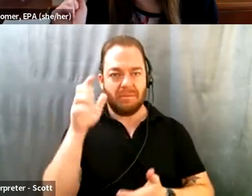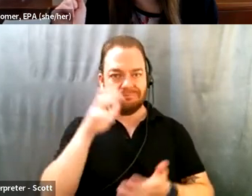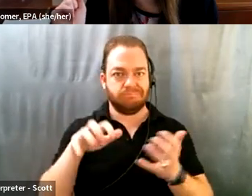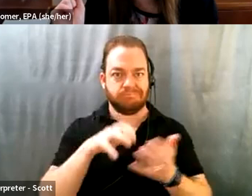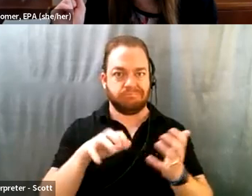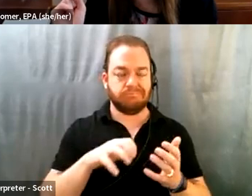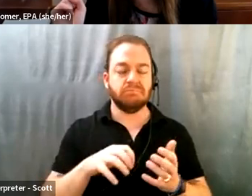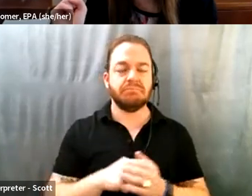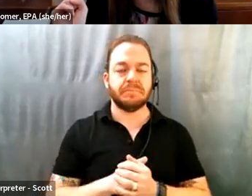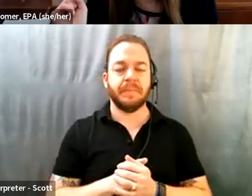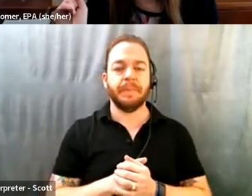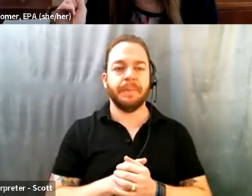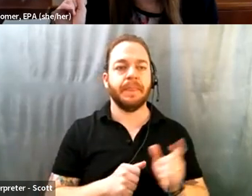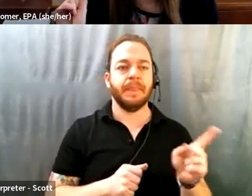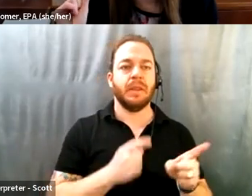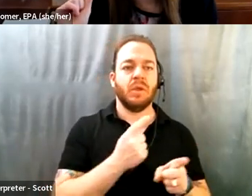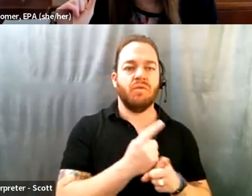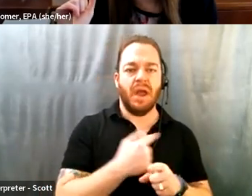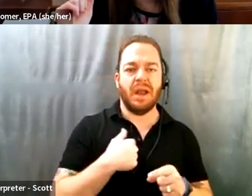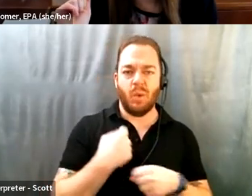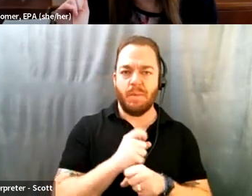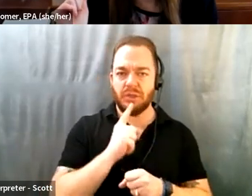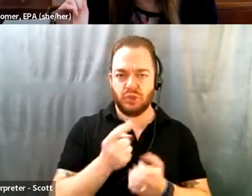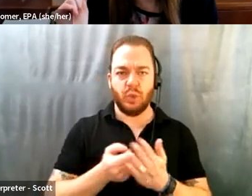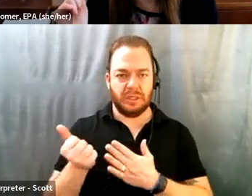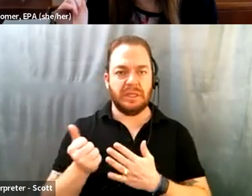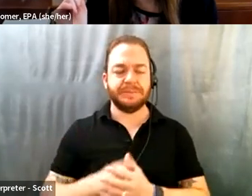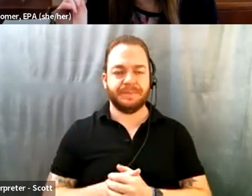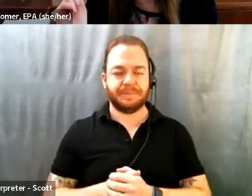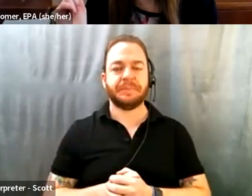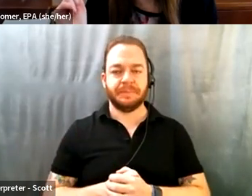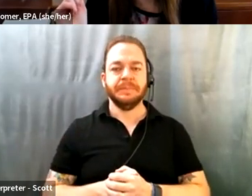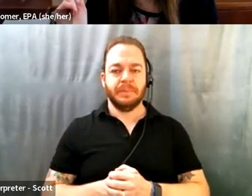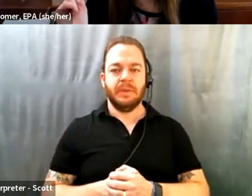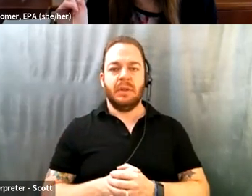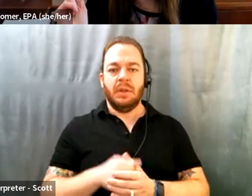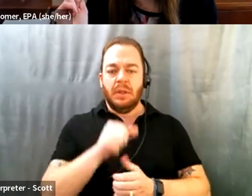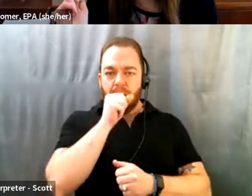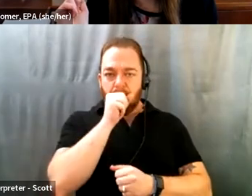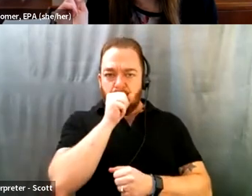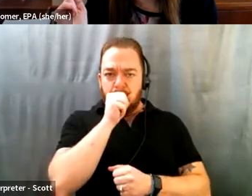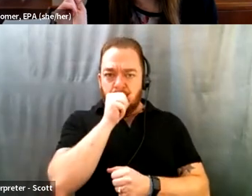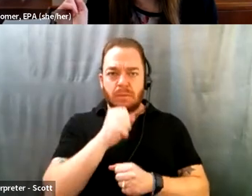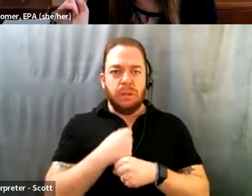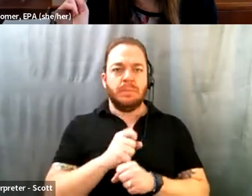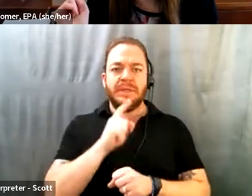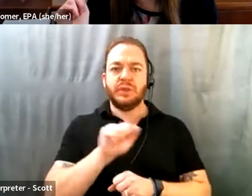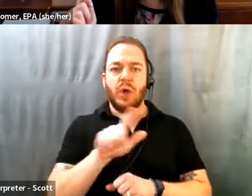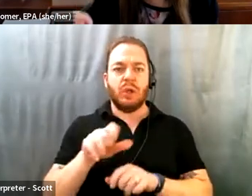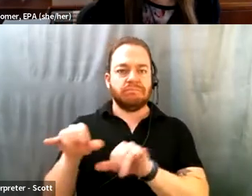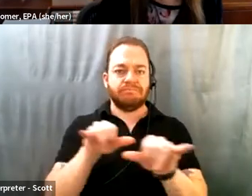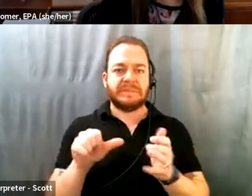multiple files happening at once. Yeah, I'm going to make sure that we have the one that the latest, so we're all on the same sheet.